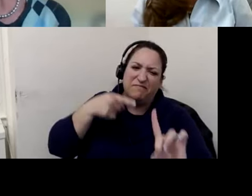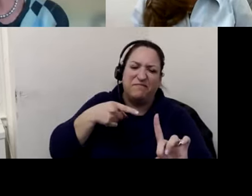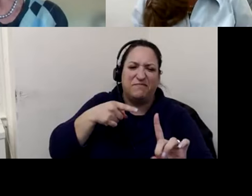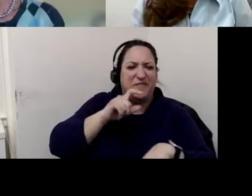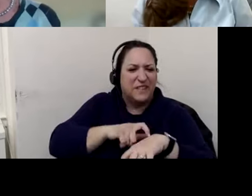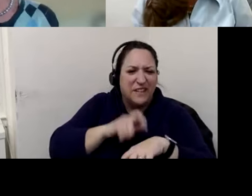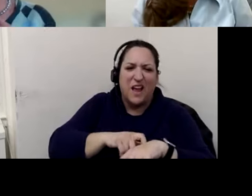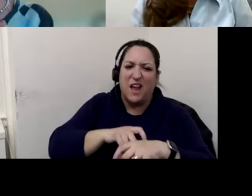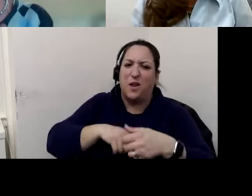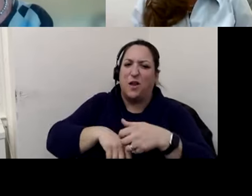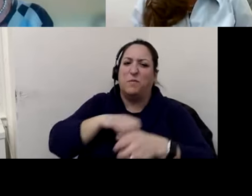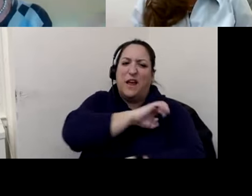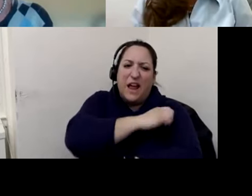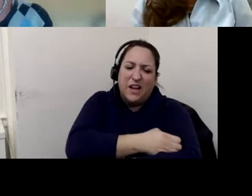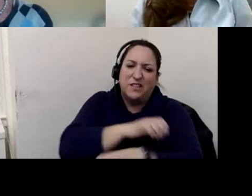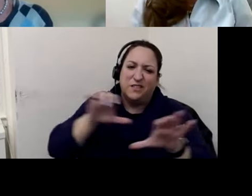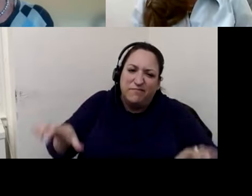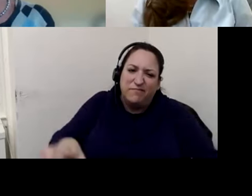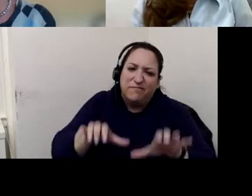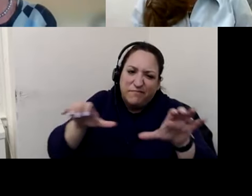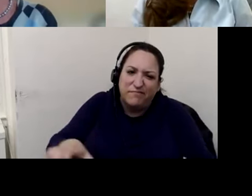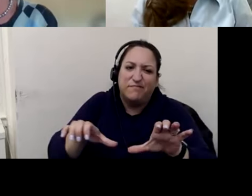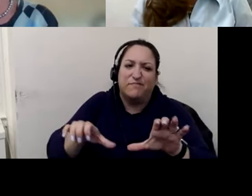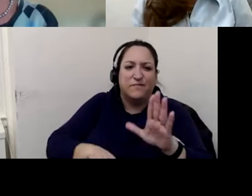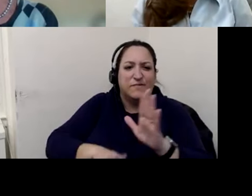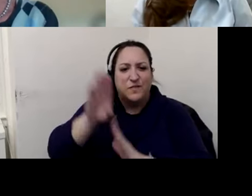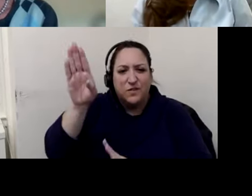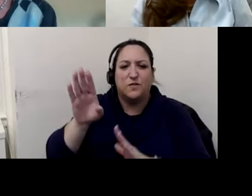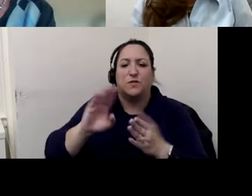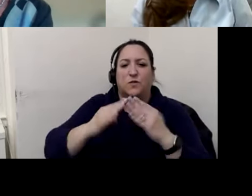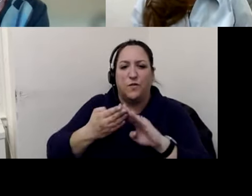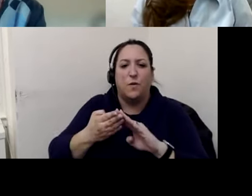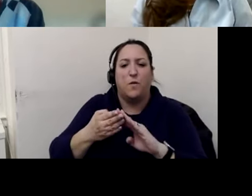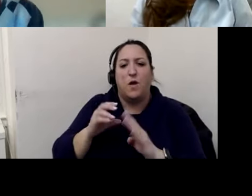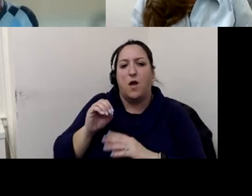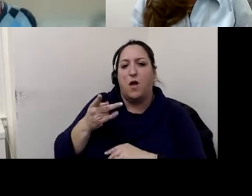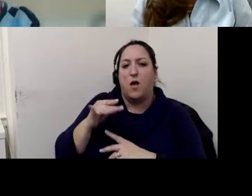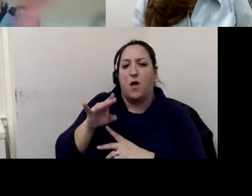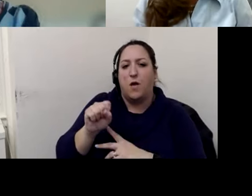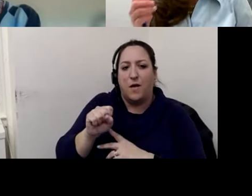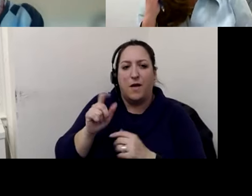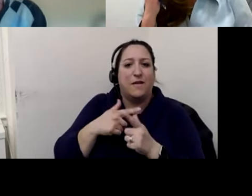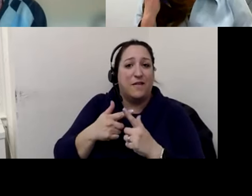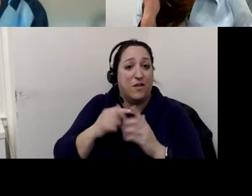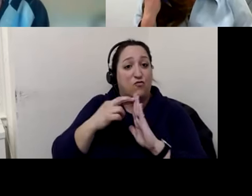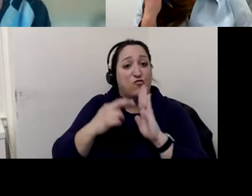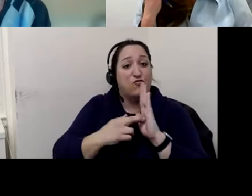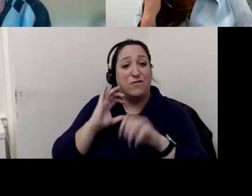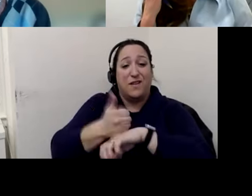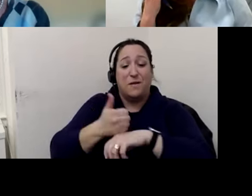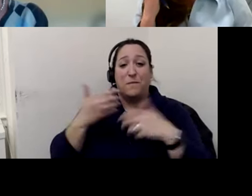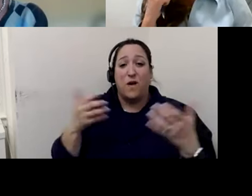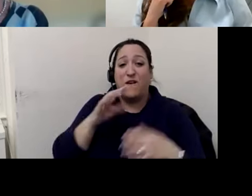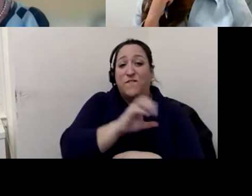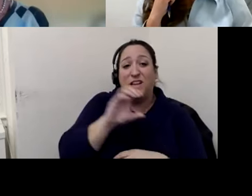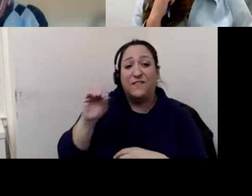and energy into the development of community operations, and there became known a rule, and the rule was the